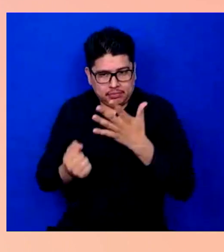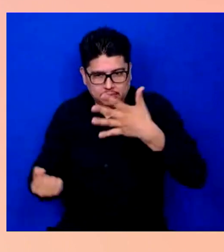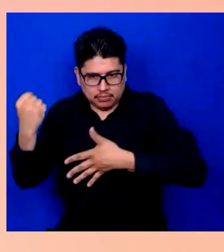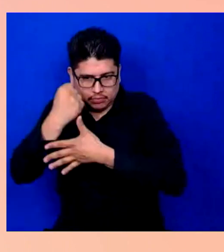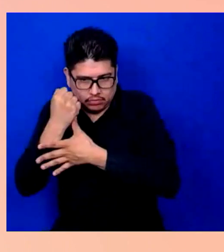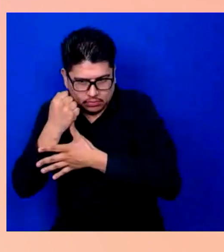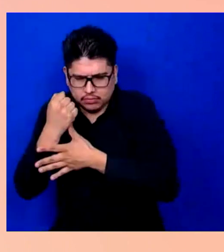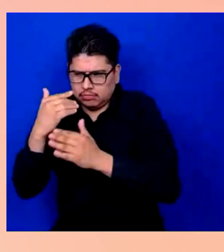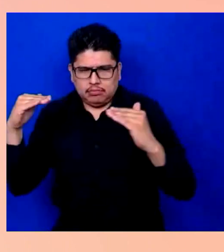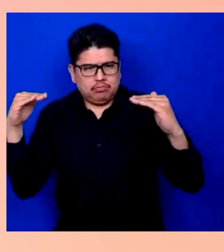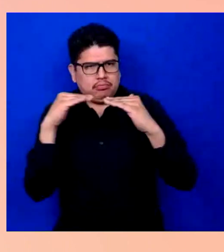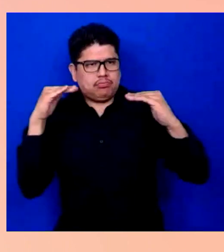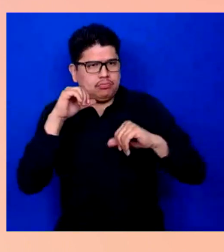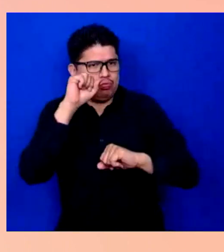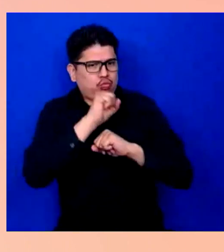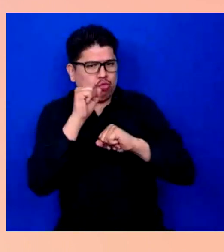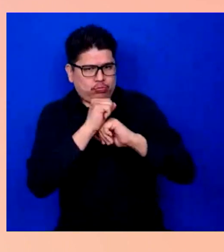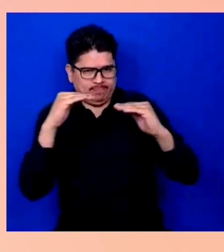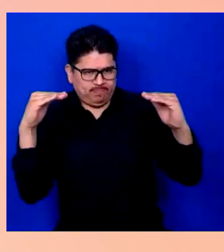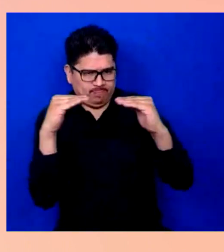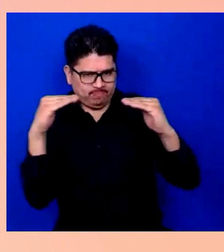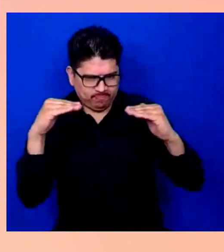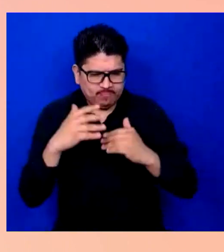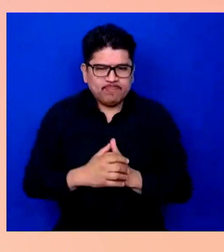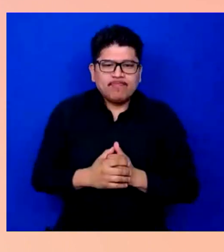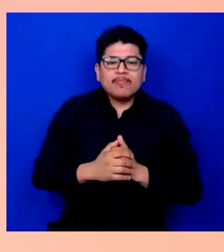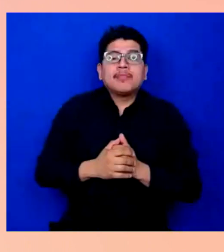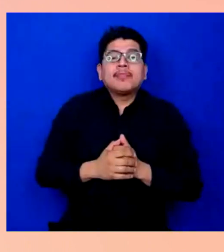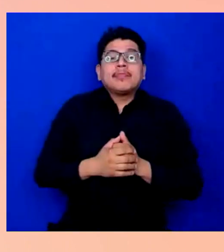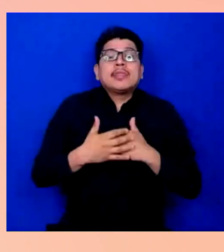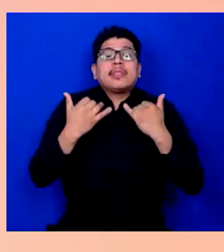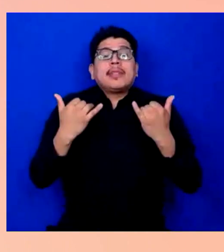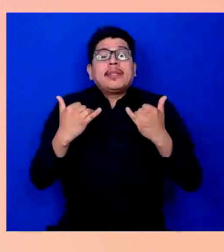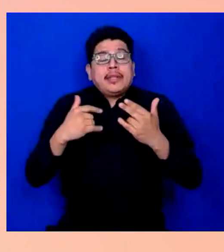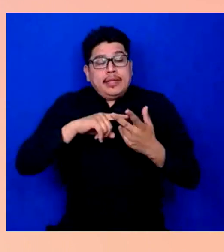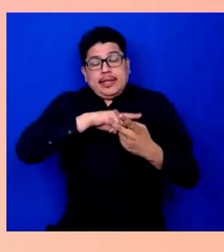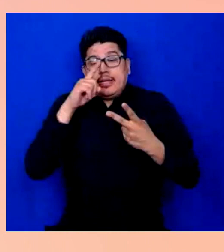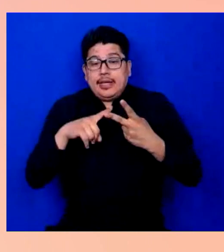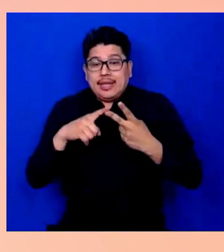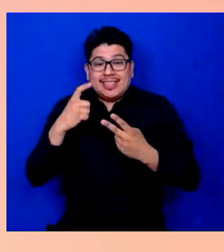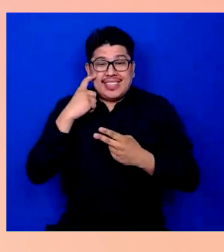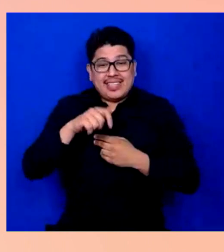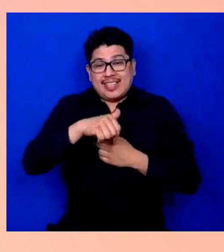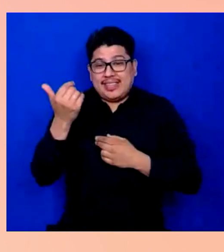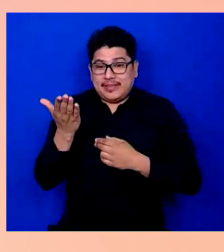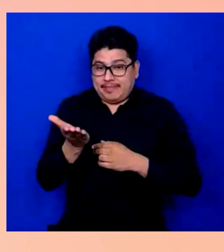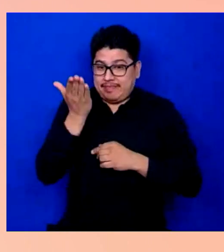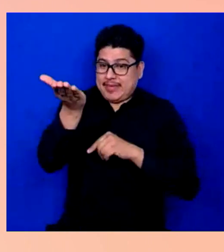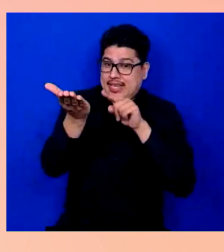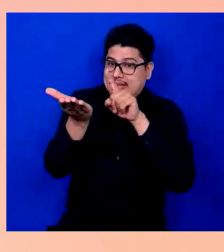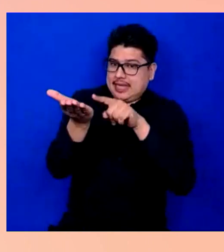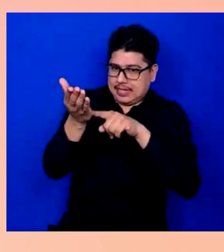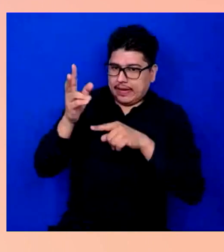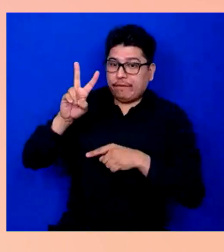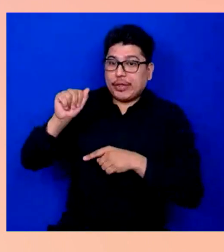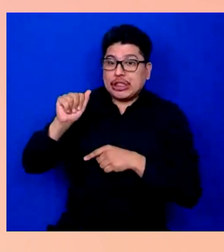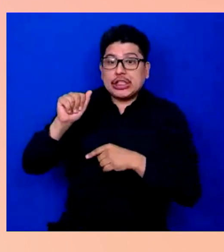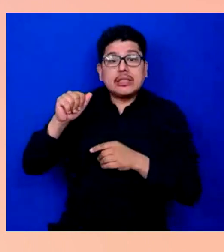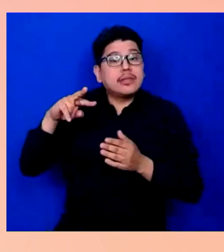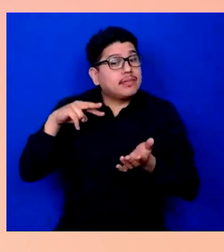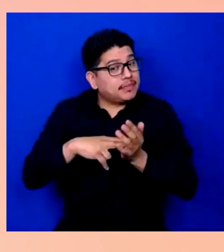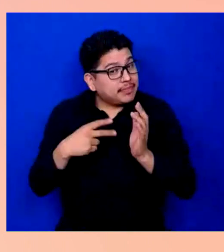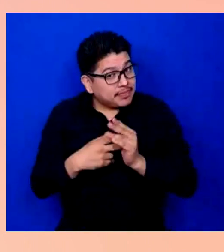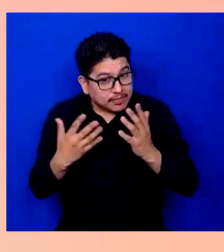And then there's also a bill in Virginia that would basically require that anyone